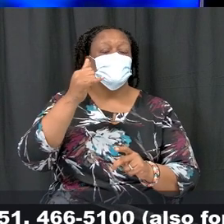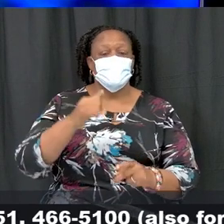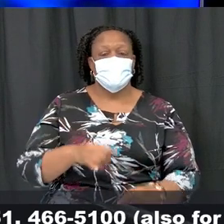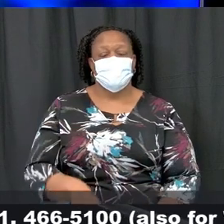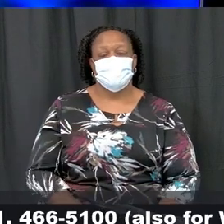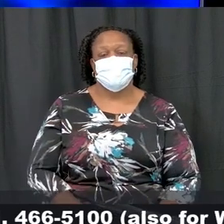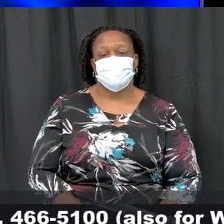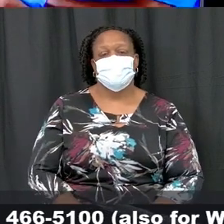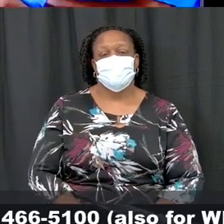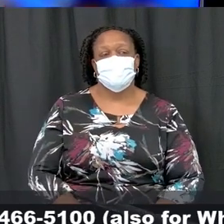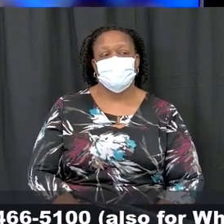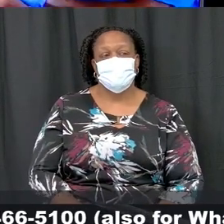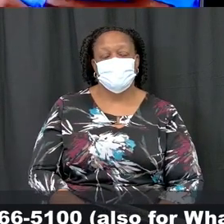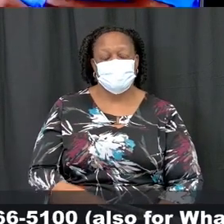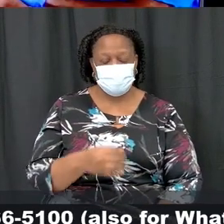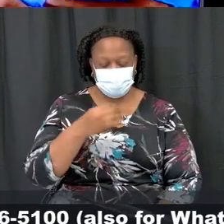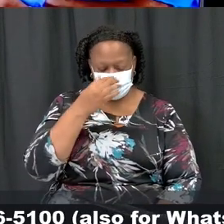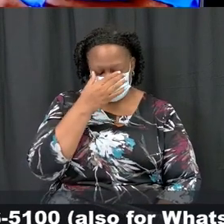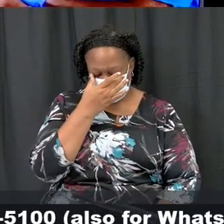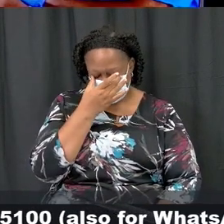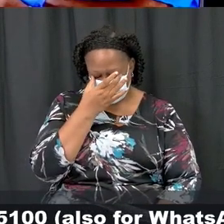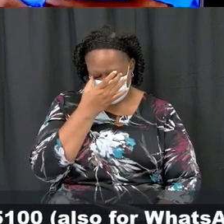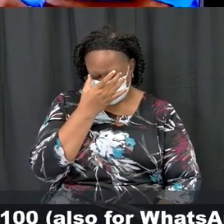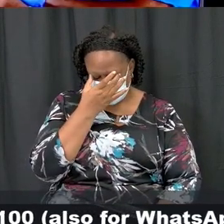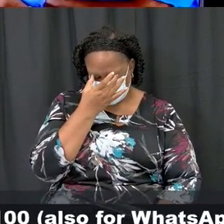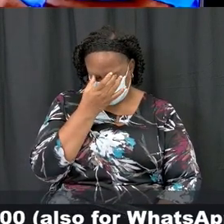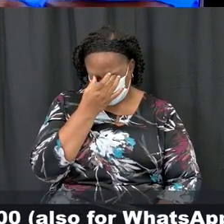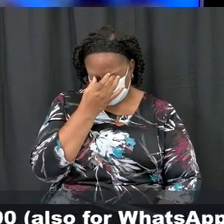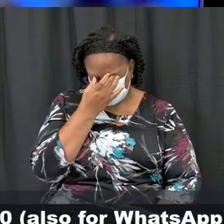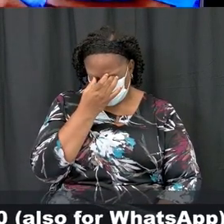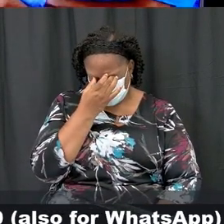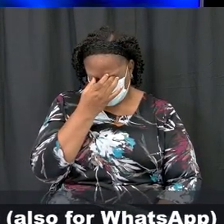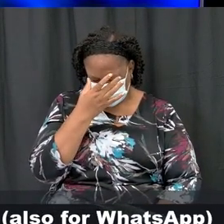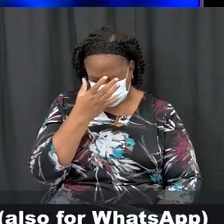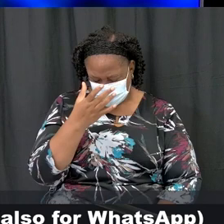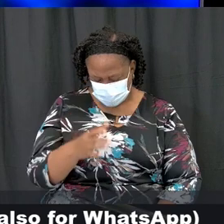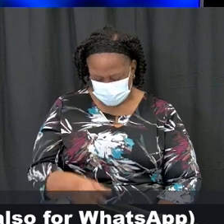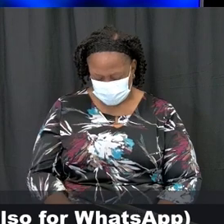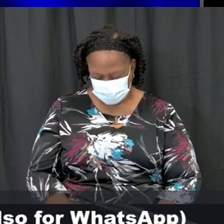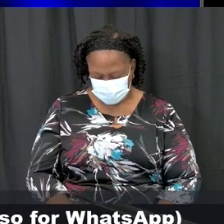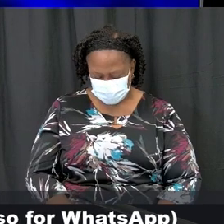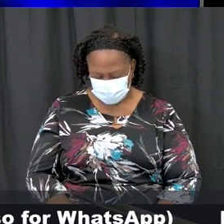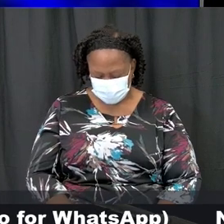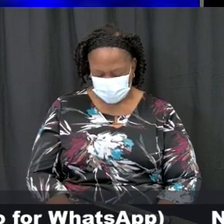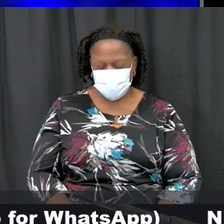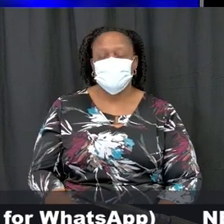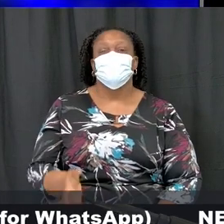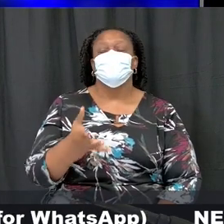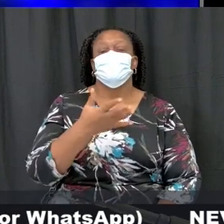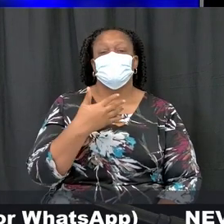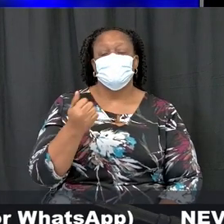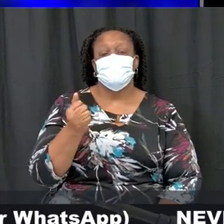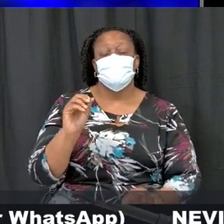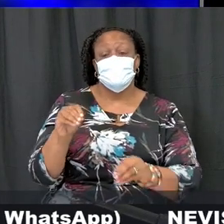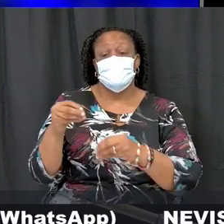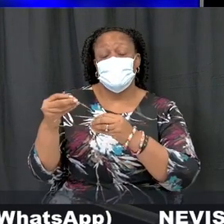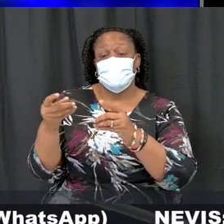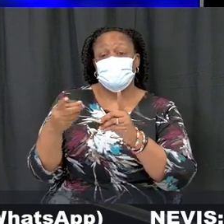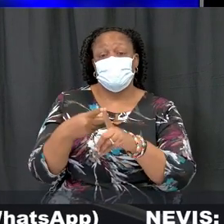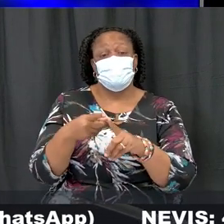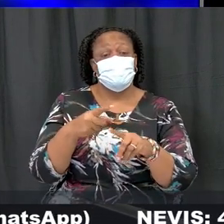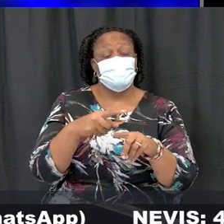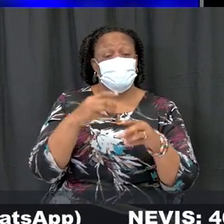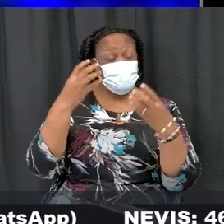Social Security, as well as the employer and also the Labor Commissioner. And in a case like that, once it is